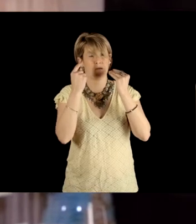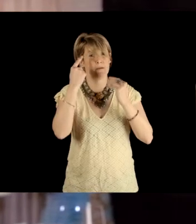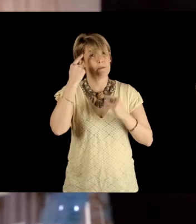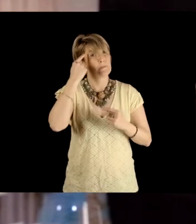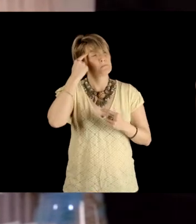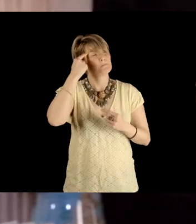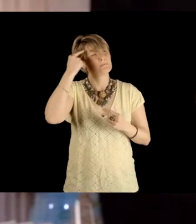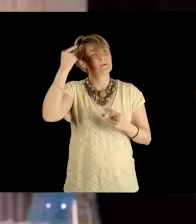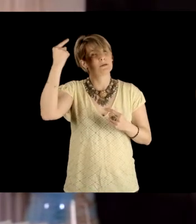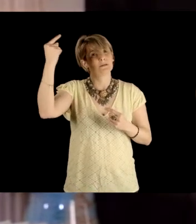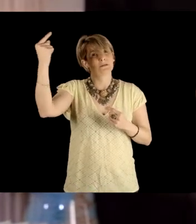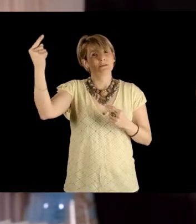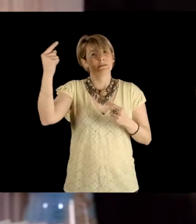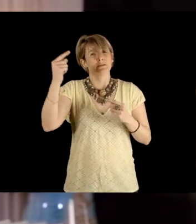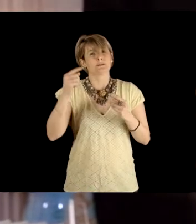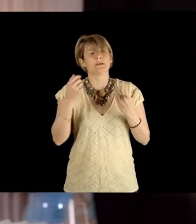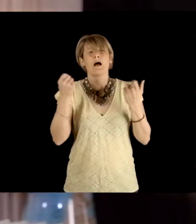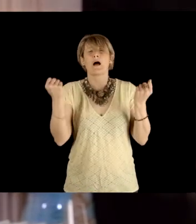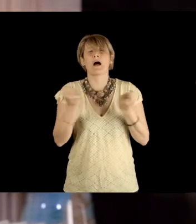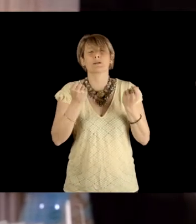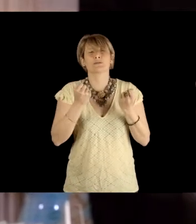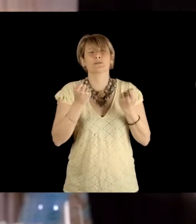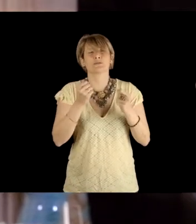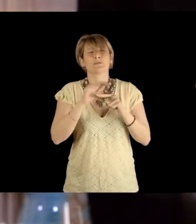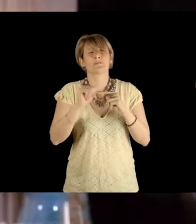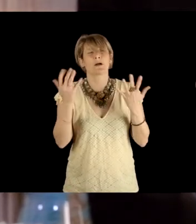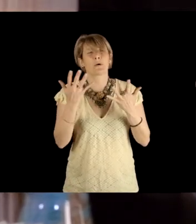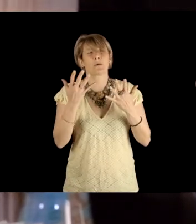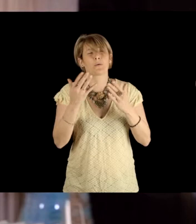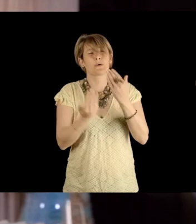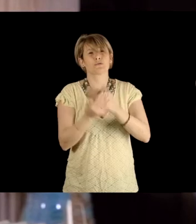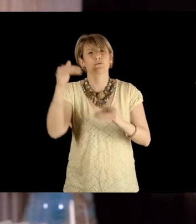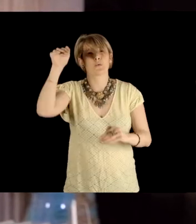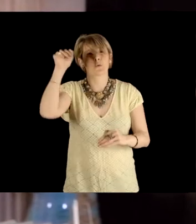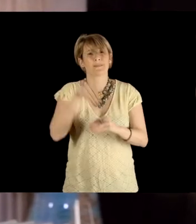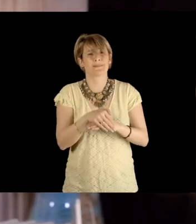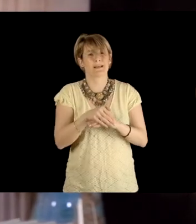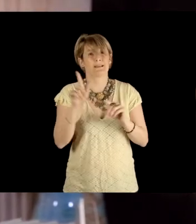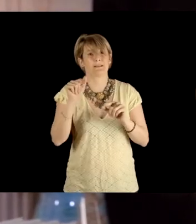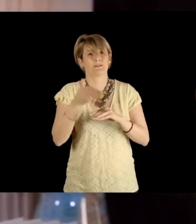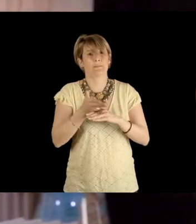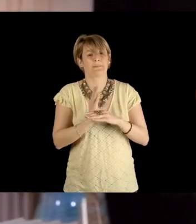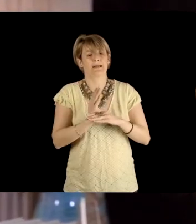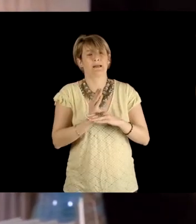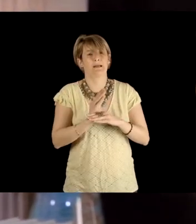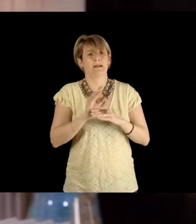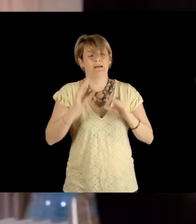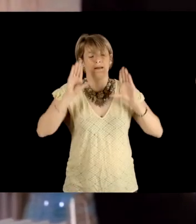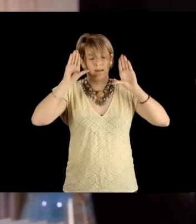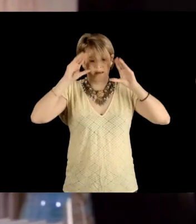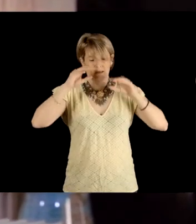and think that the source of light is already present in my heart and it's pulling my attention inward.